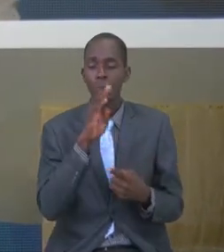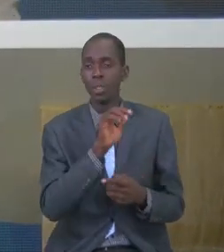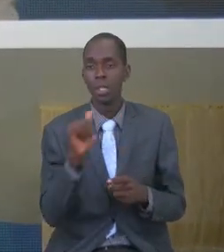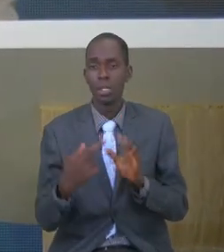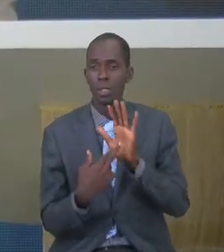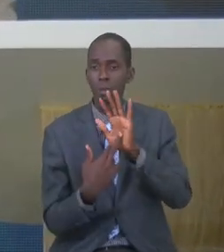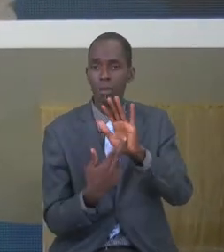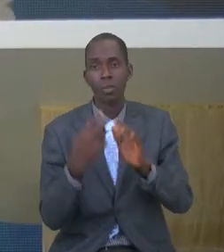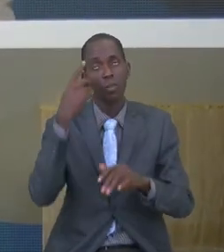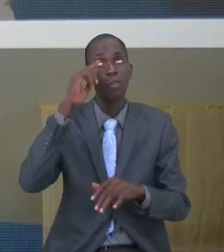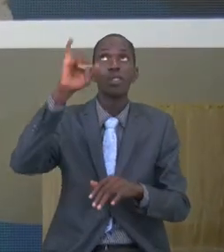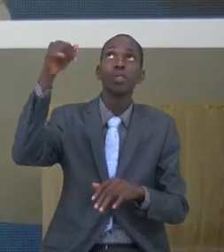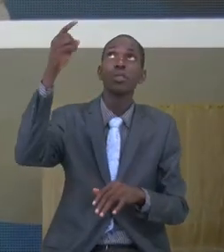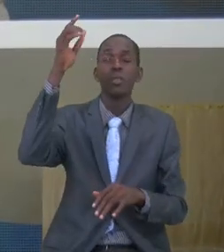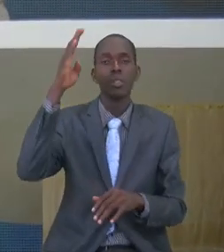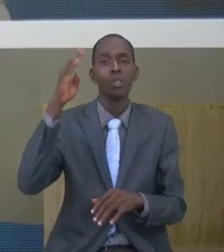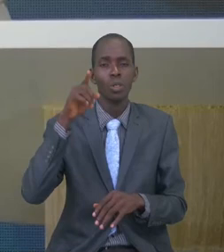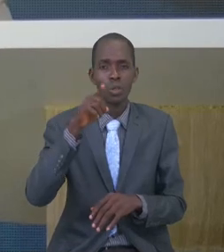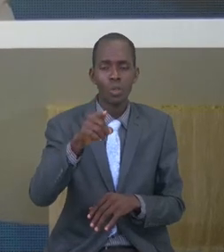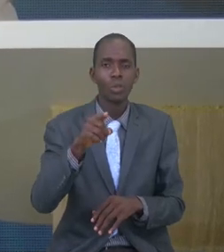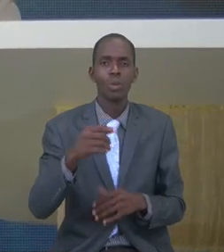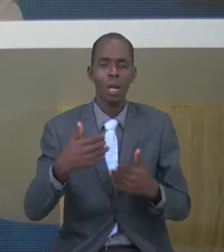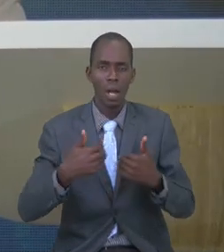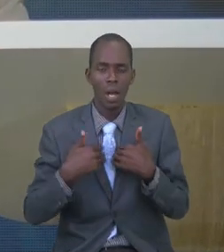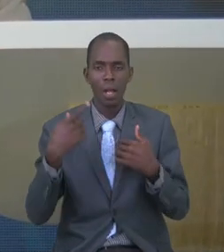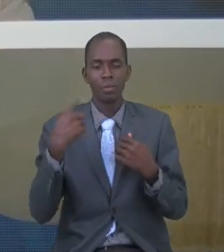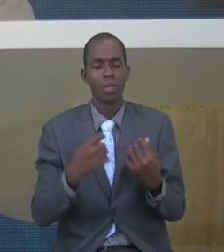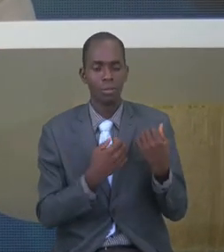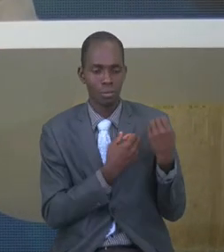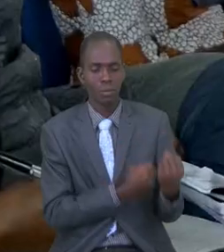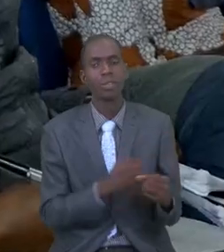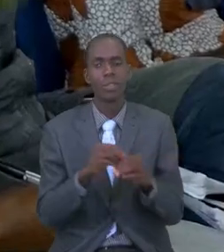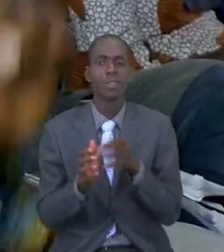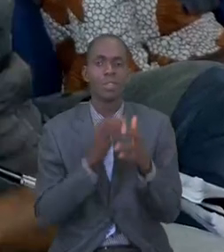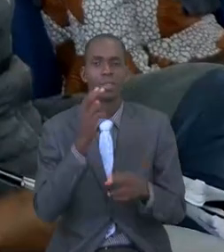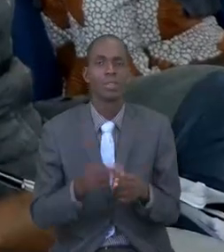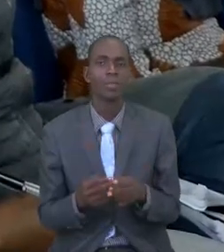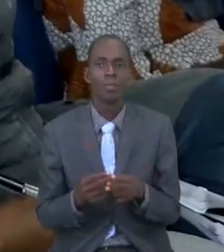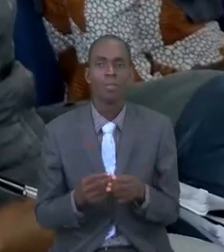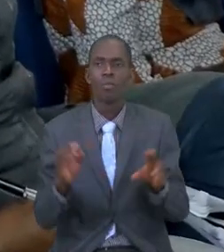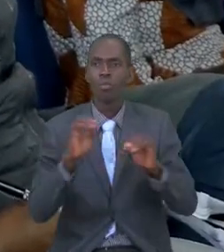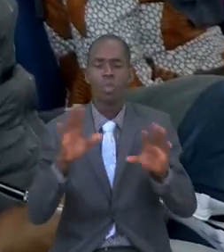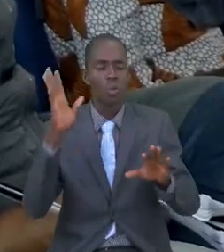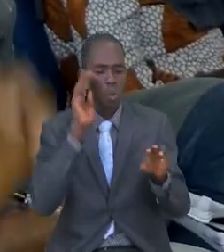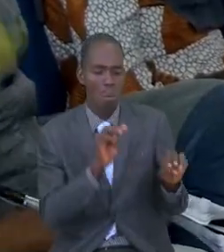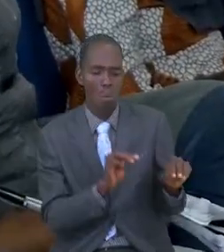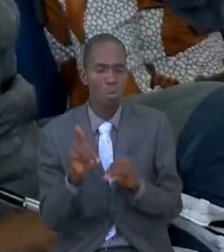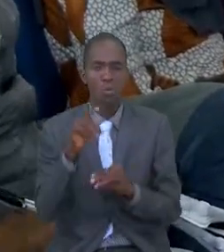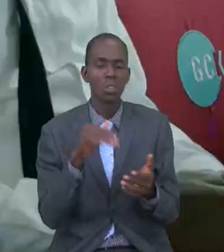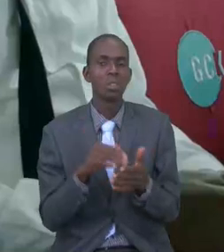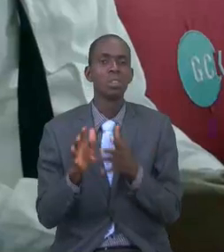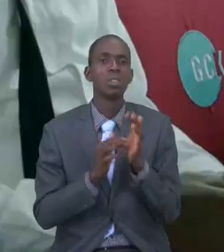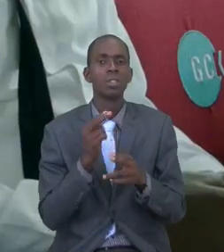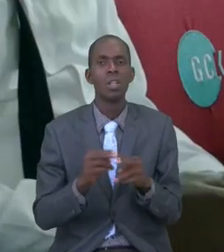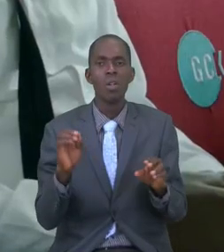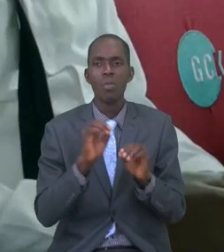for Jehovah. You have the courage. Yeah. Nothing will move you. Yeah.